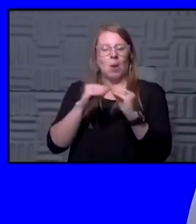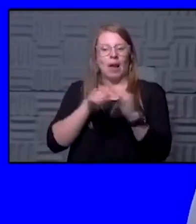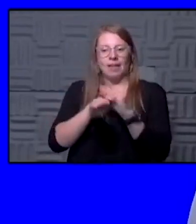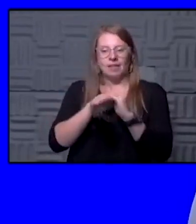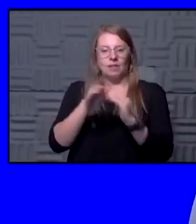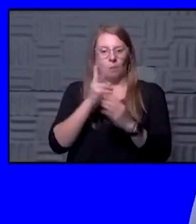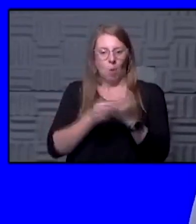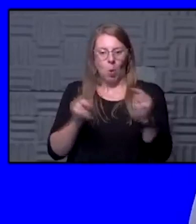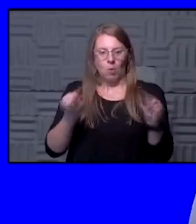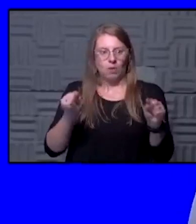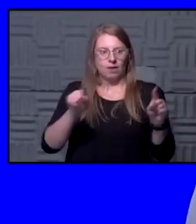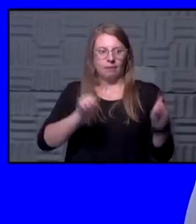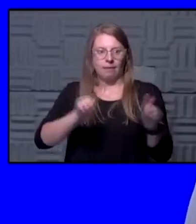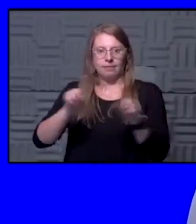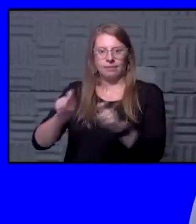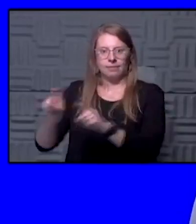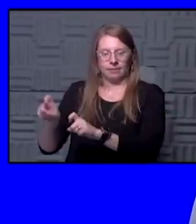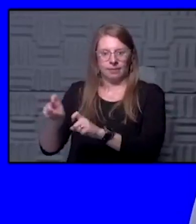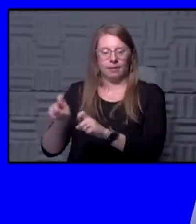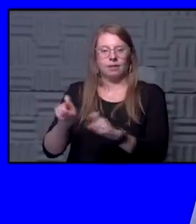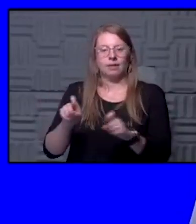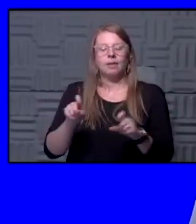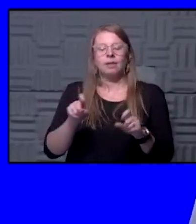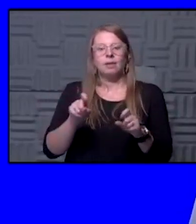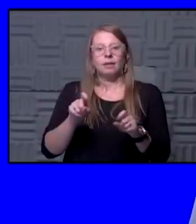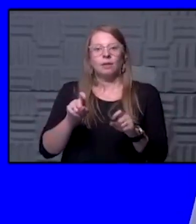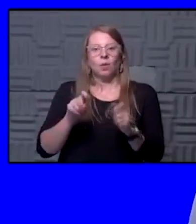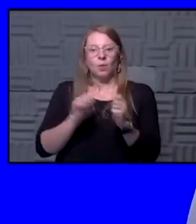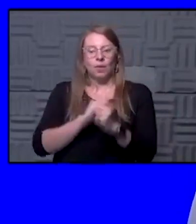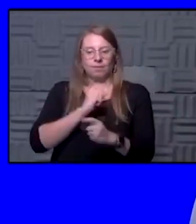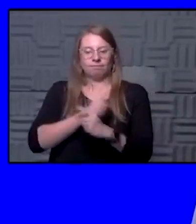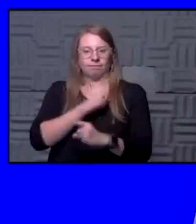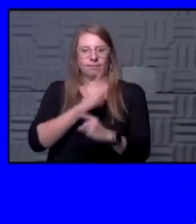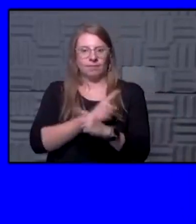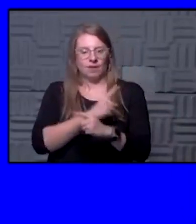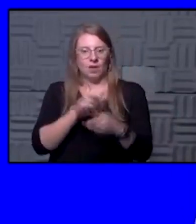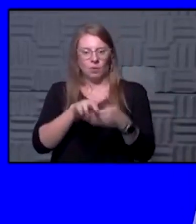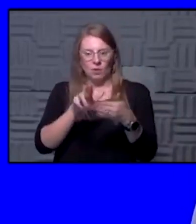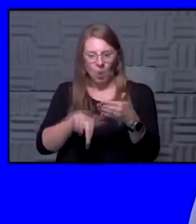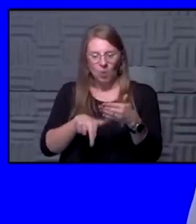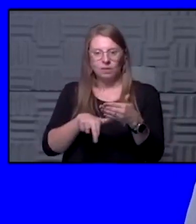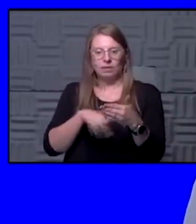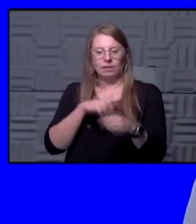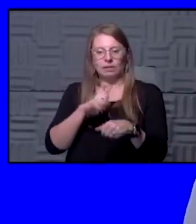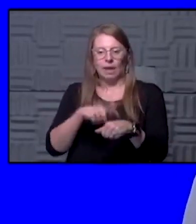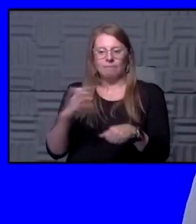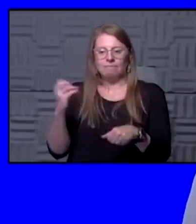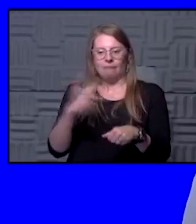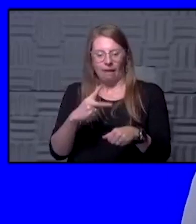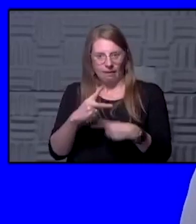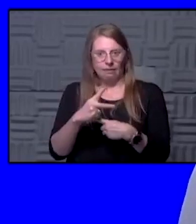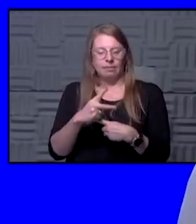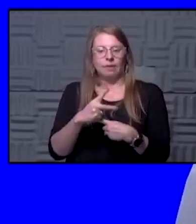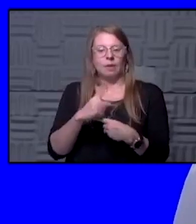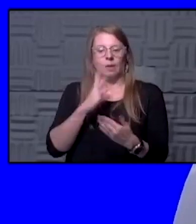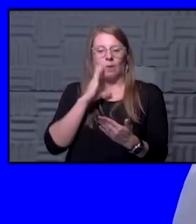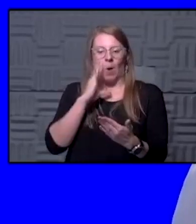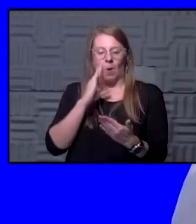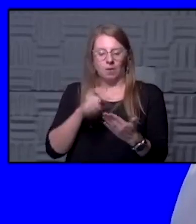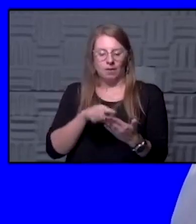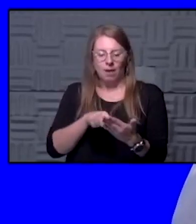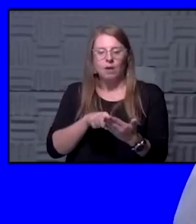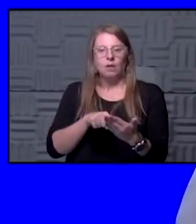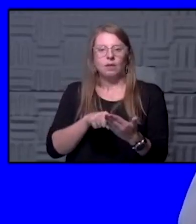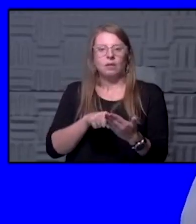for people to get tests with timely and efficient results, we will get a better picture for really how much is